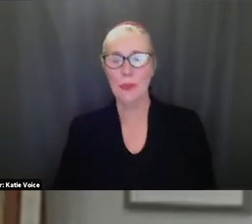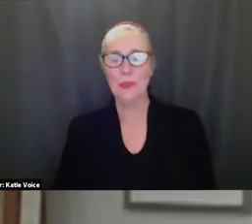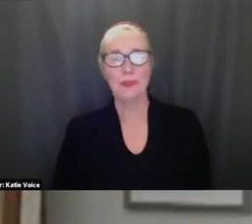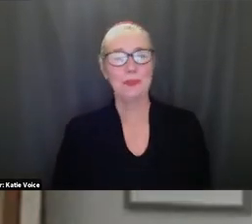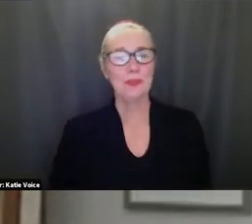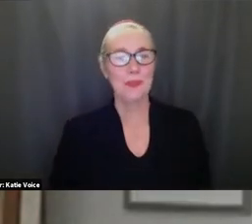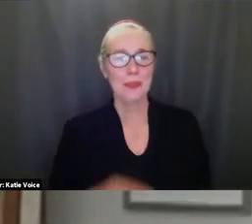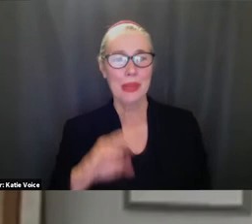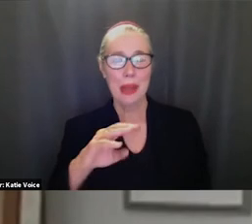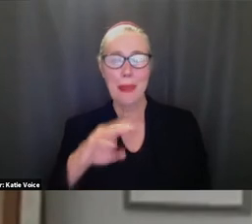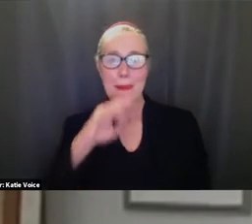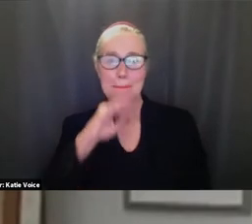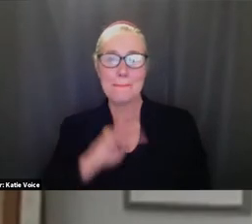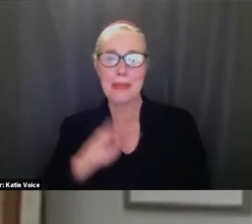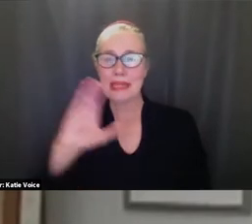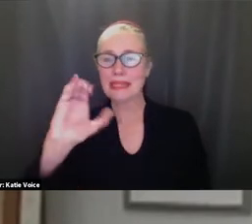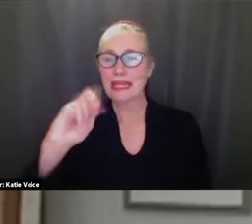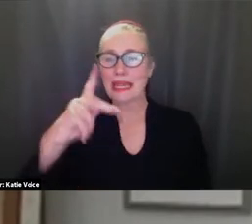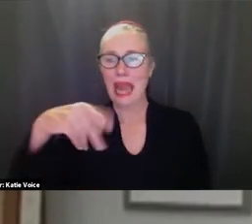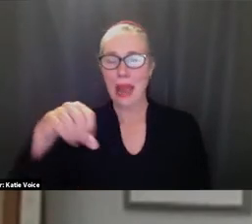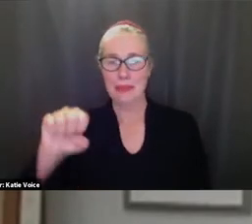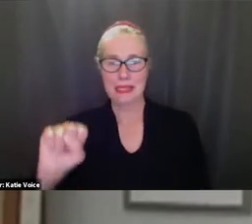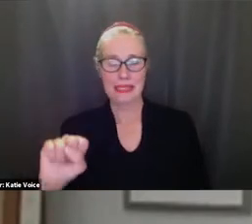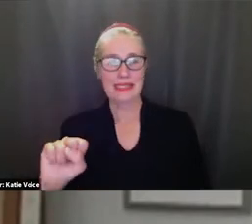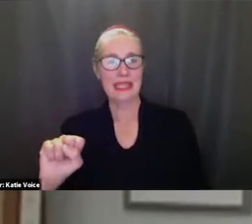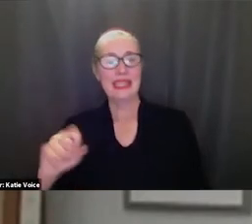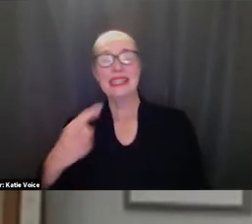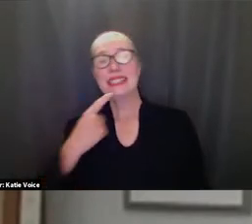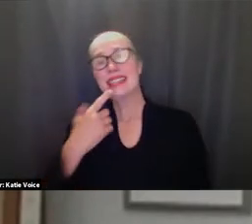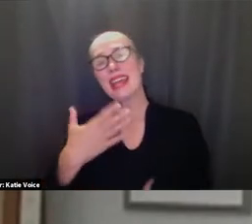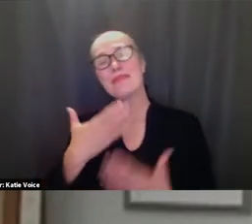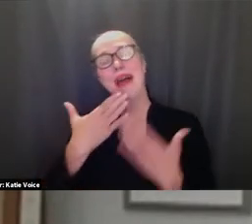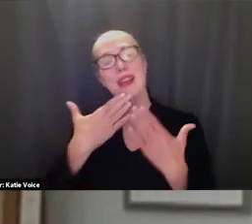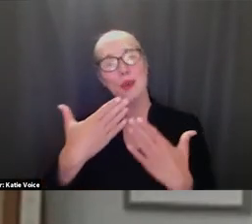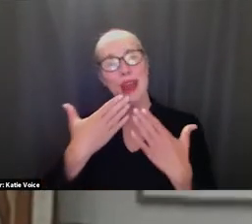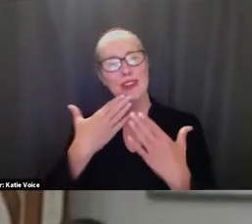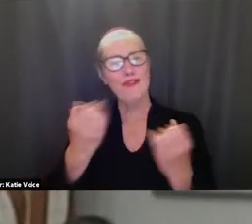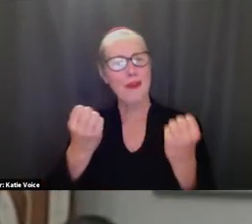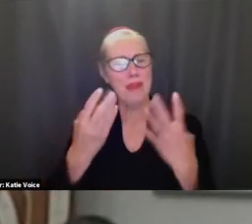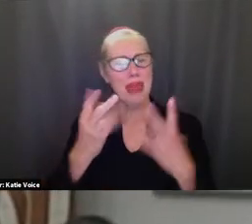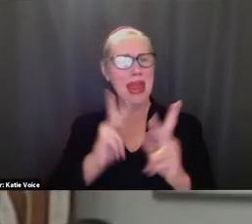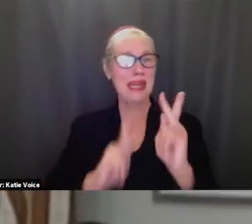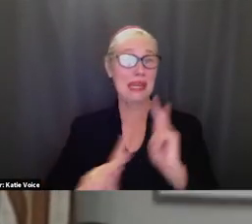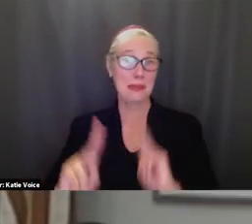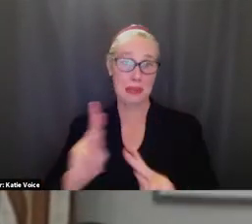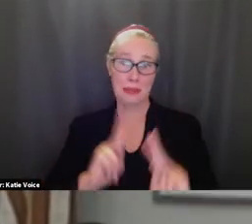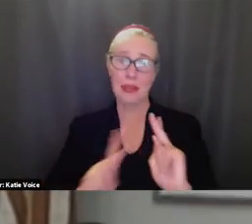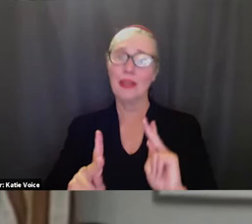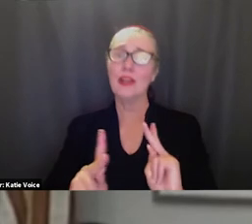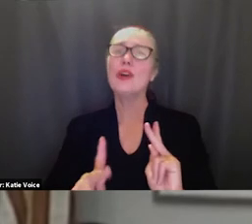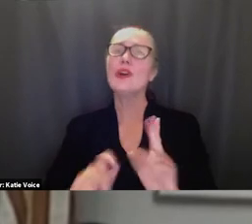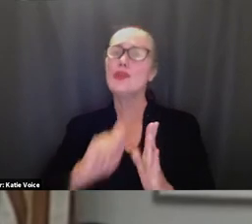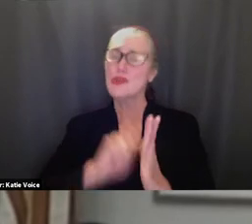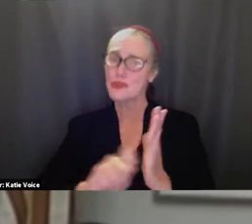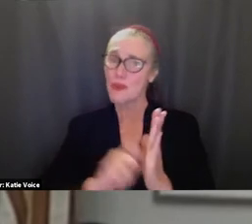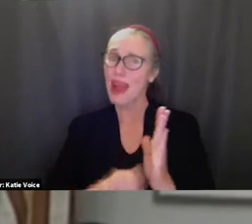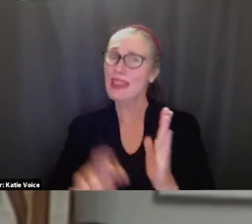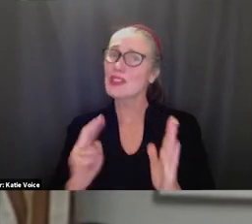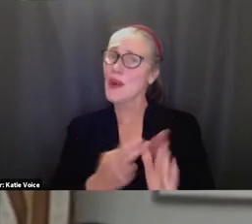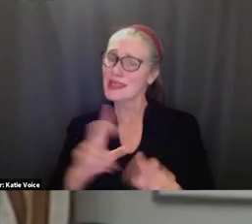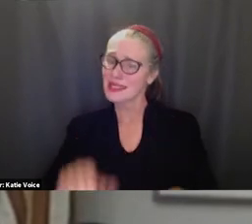capps just briefly i'd like to reiterate my gratitude for the many many people who take the time to write to us uh by